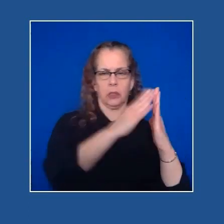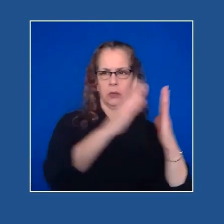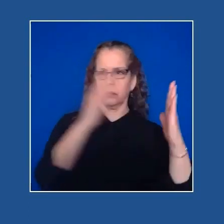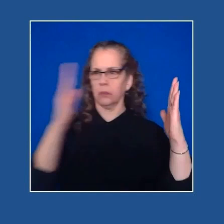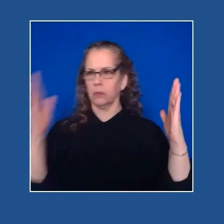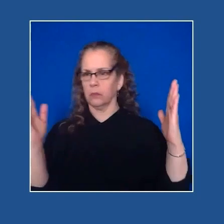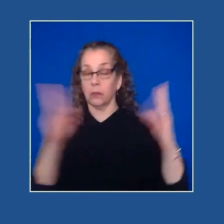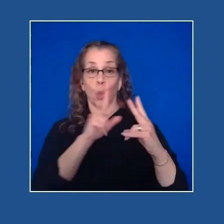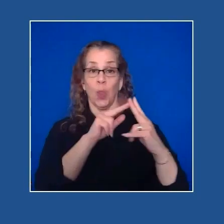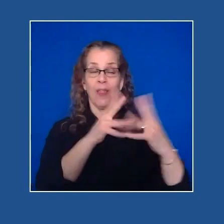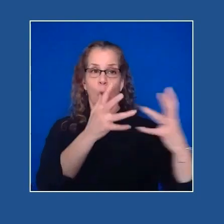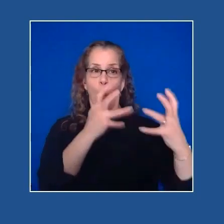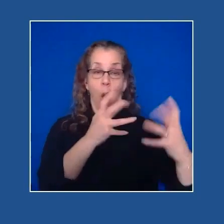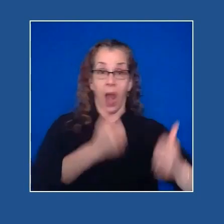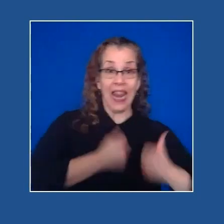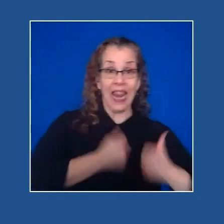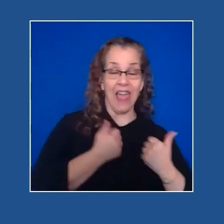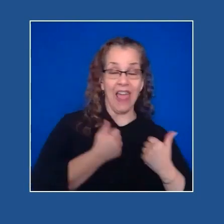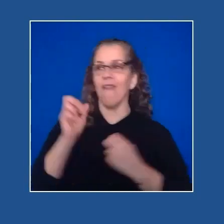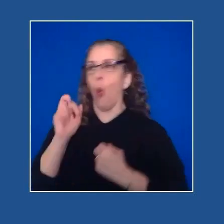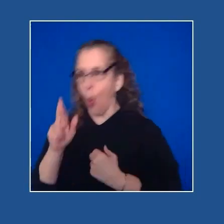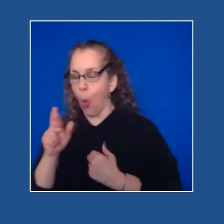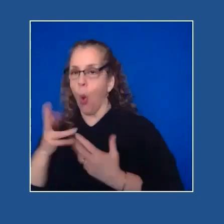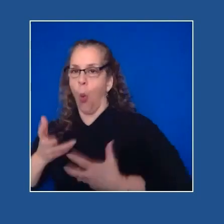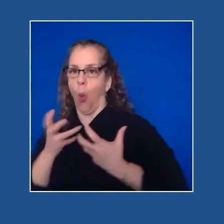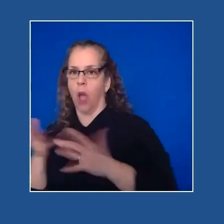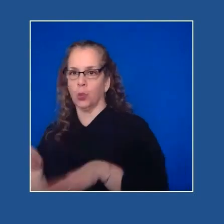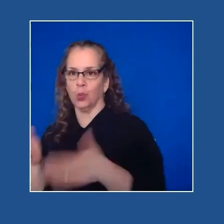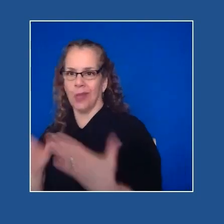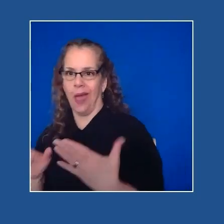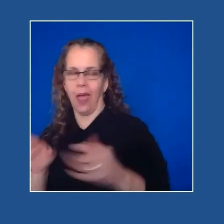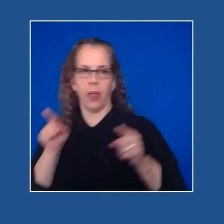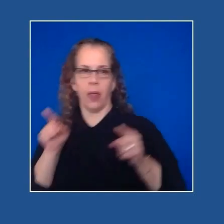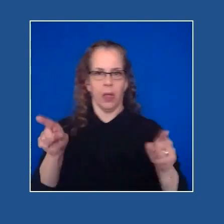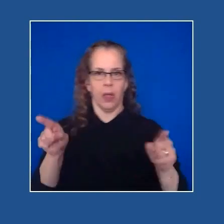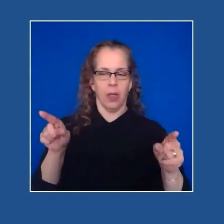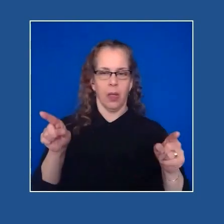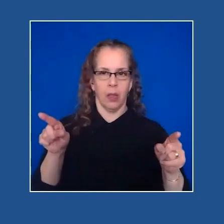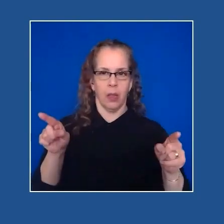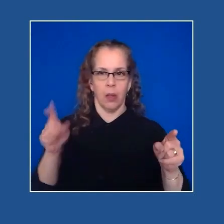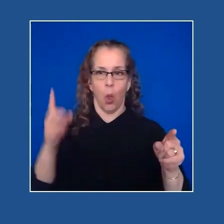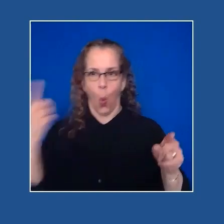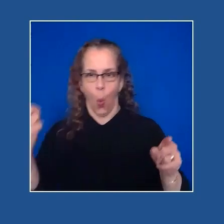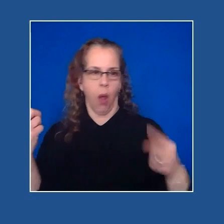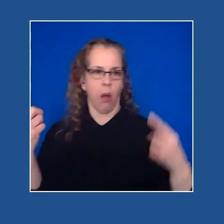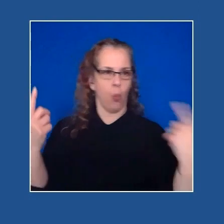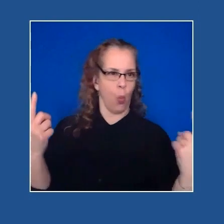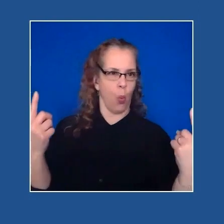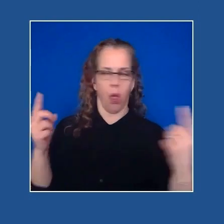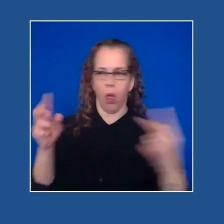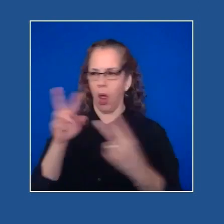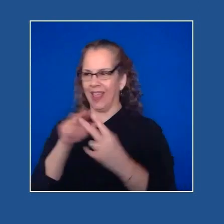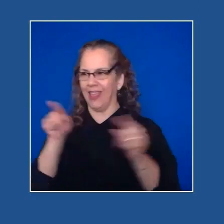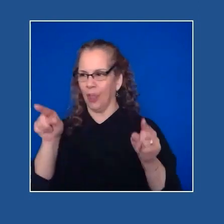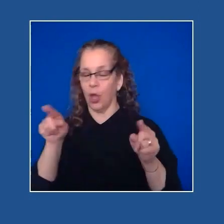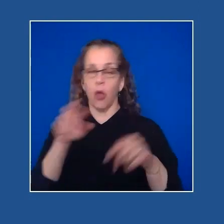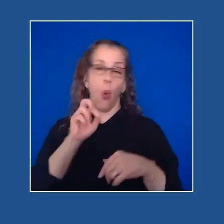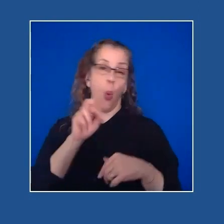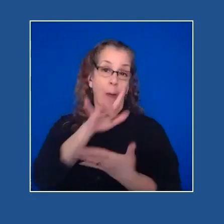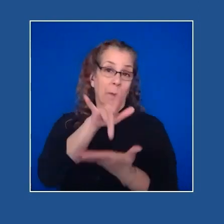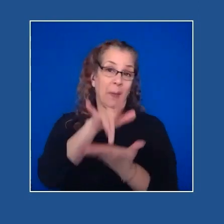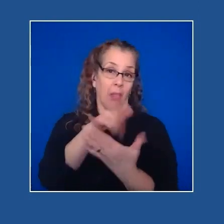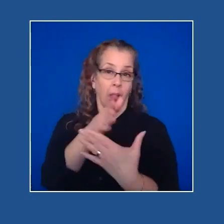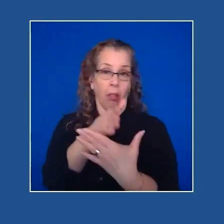strongly want to die and don't want to live, or you strongly want to live and you don't want to die, or maybe you're somewhere in the middle. But